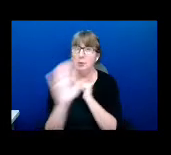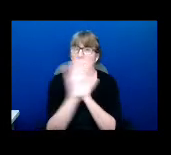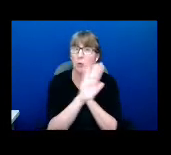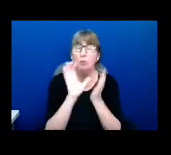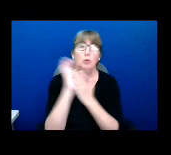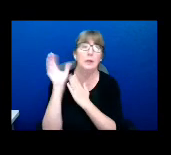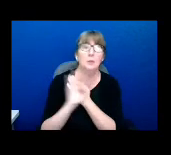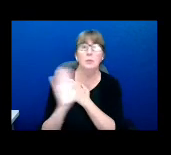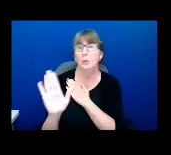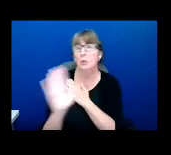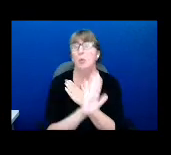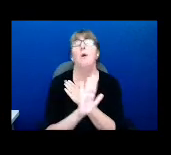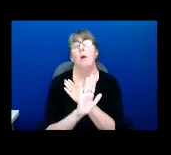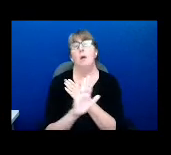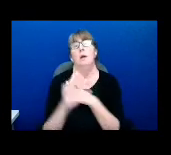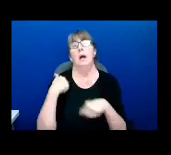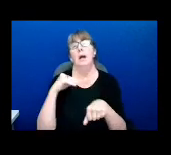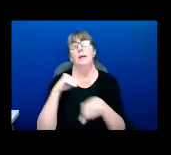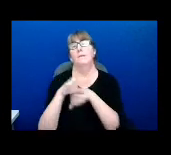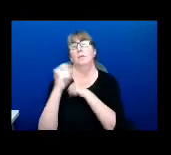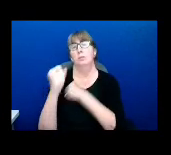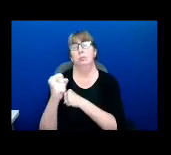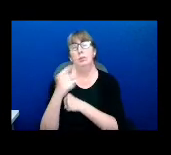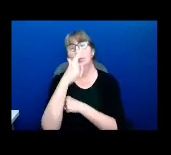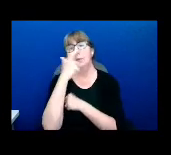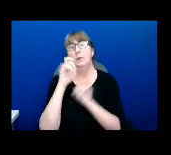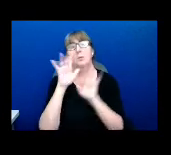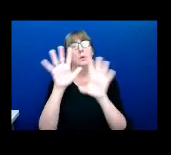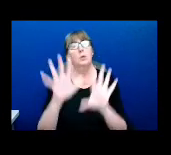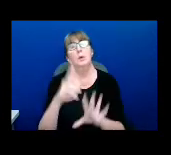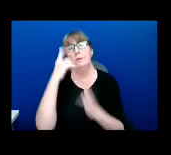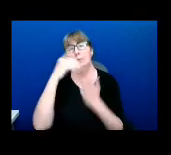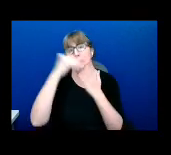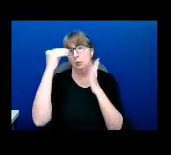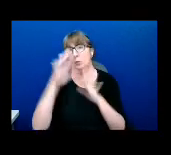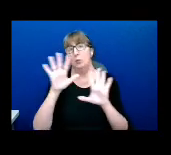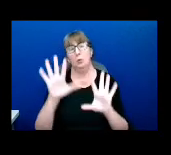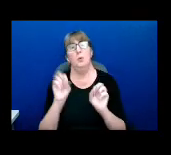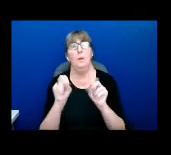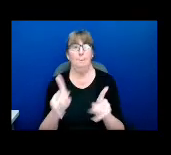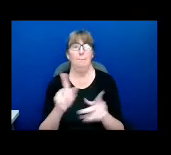I would highly advise it because it's been great for our students, a great opportunity.